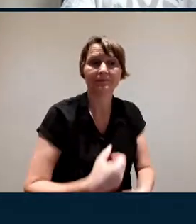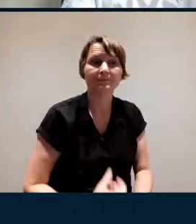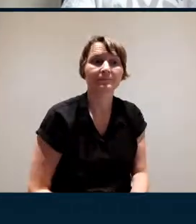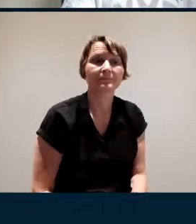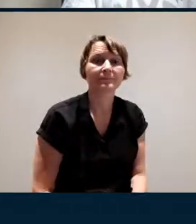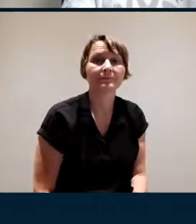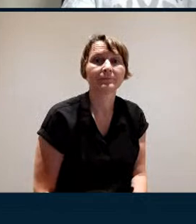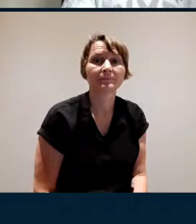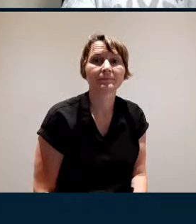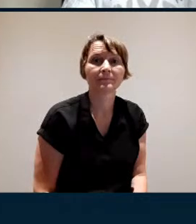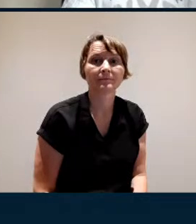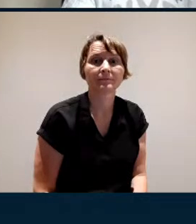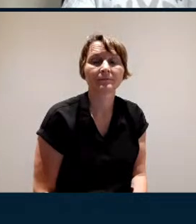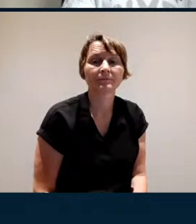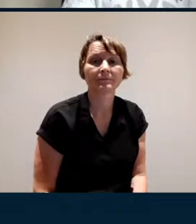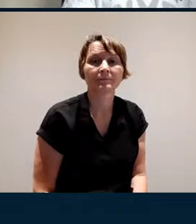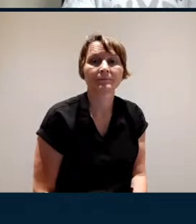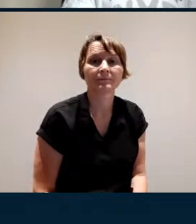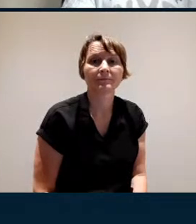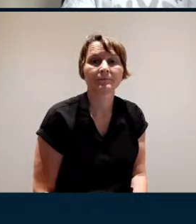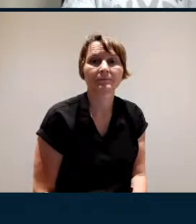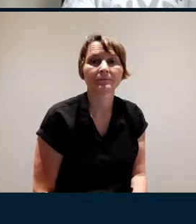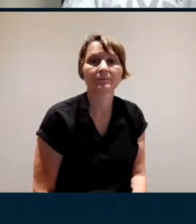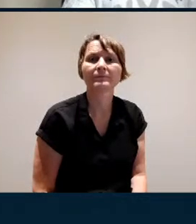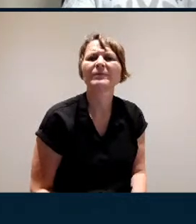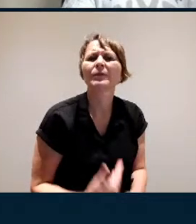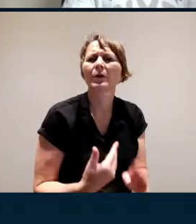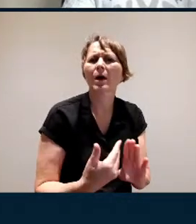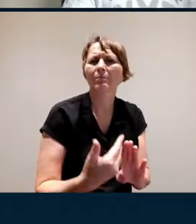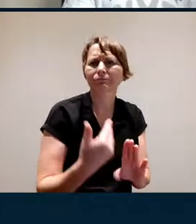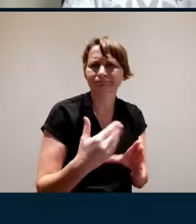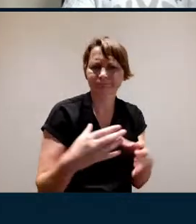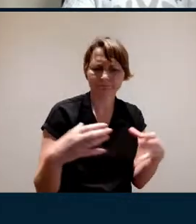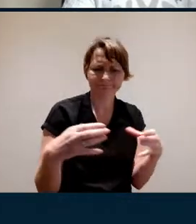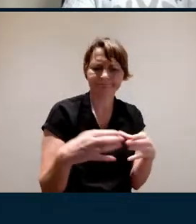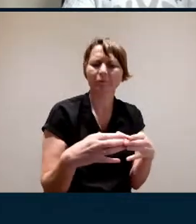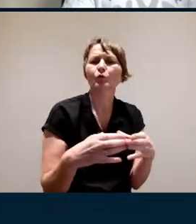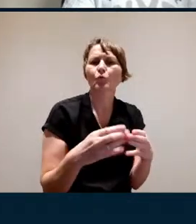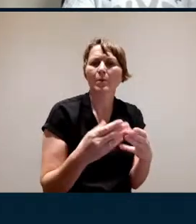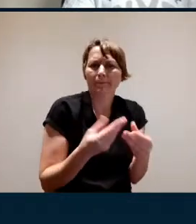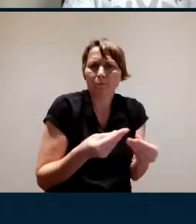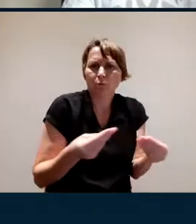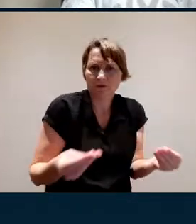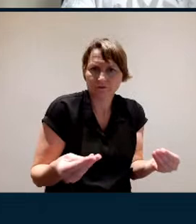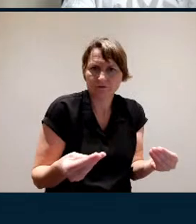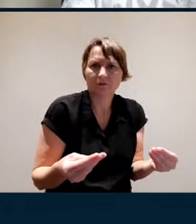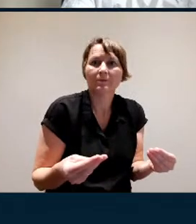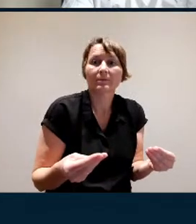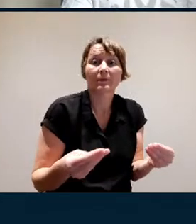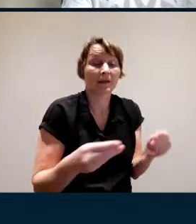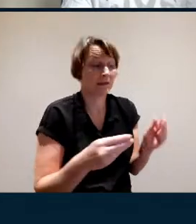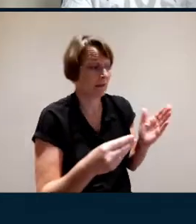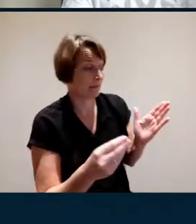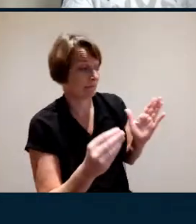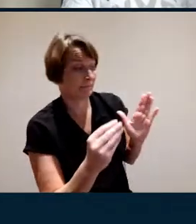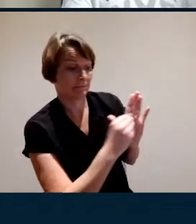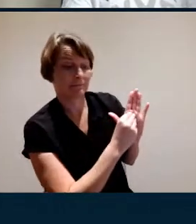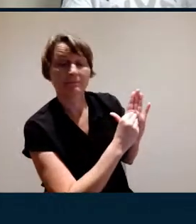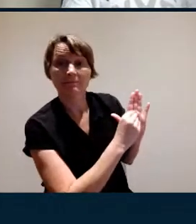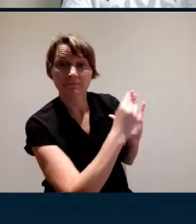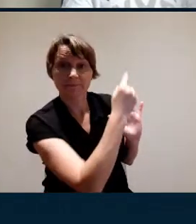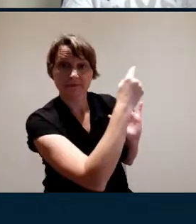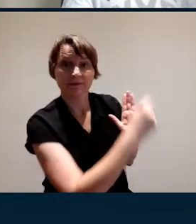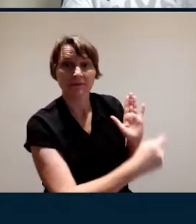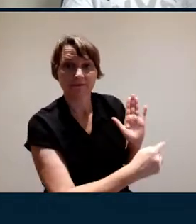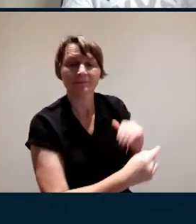my resource group here, past resource group, past workloads, and the logic app should end up here. So now let's get back